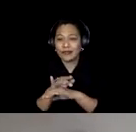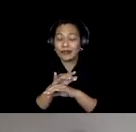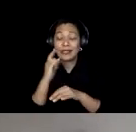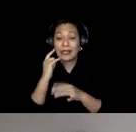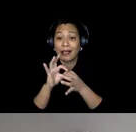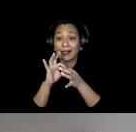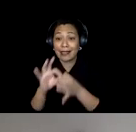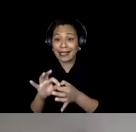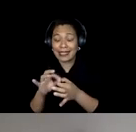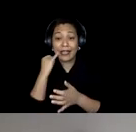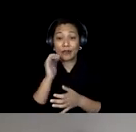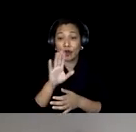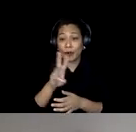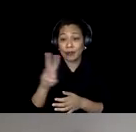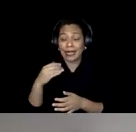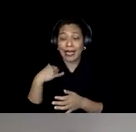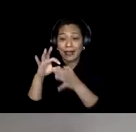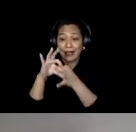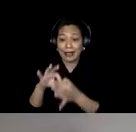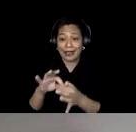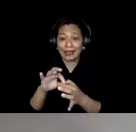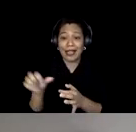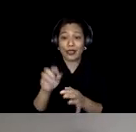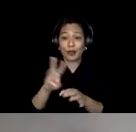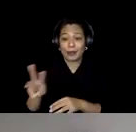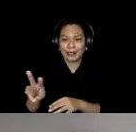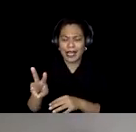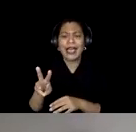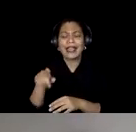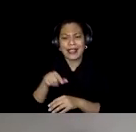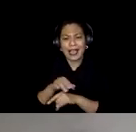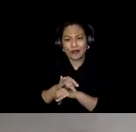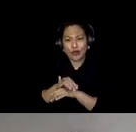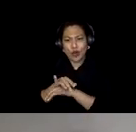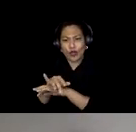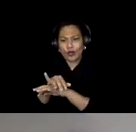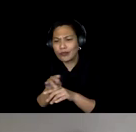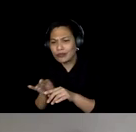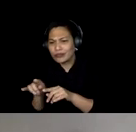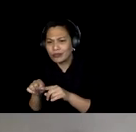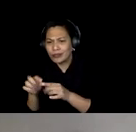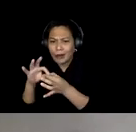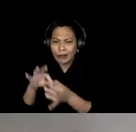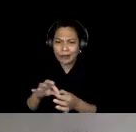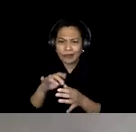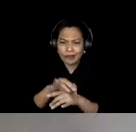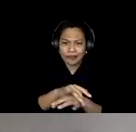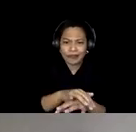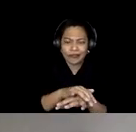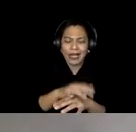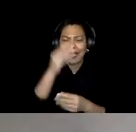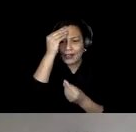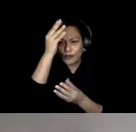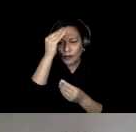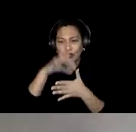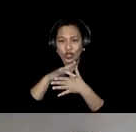kind of hyperlinks on your websites. They make their way through all these links and they find other pages and they gather information.